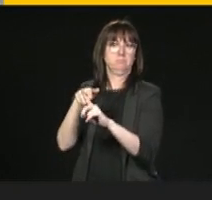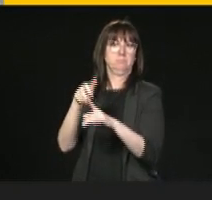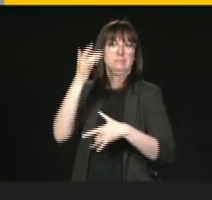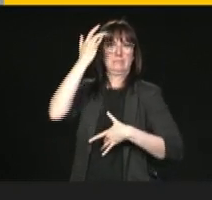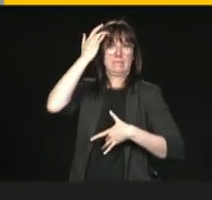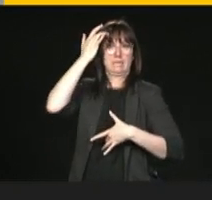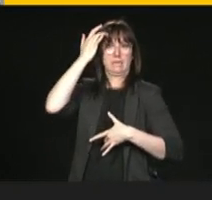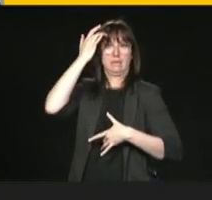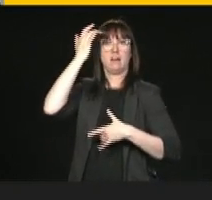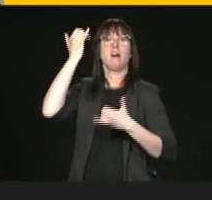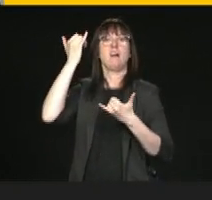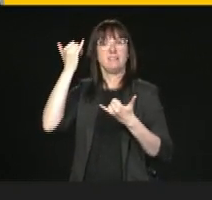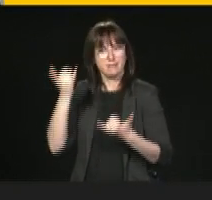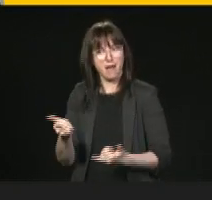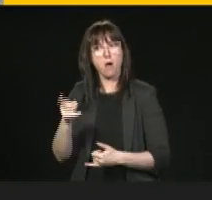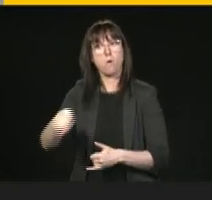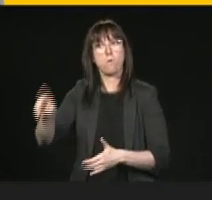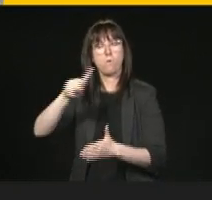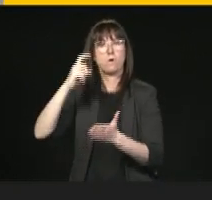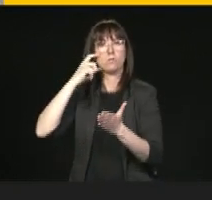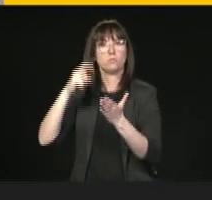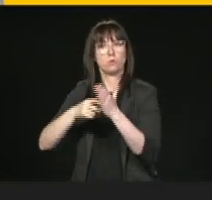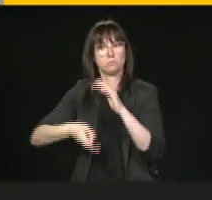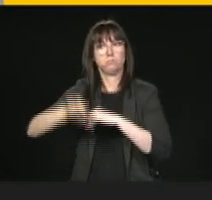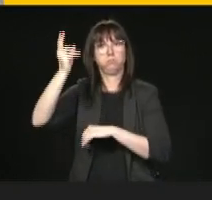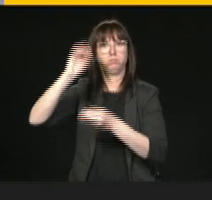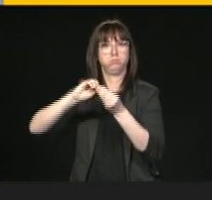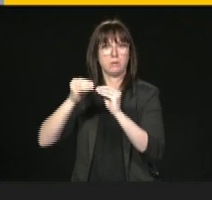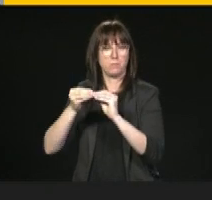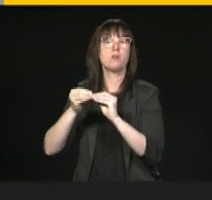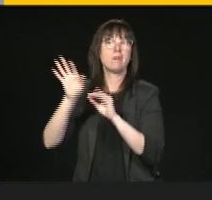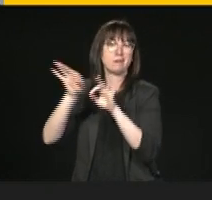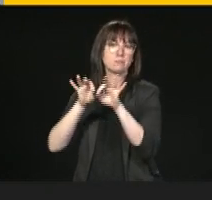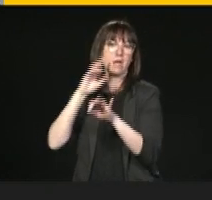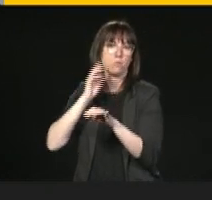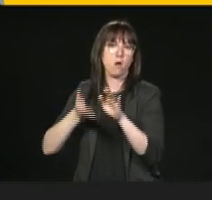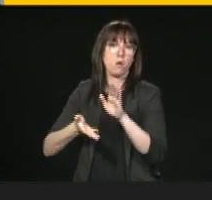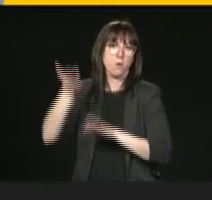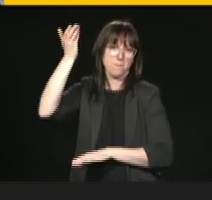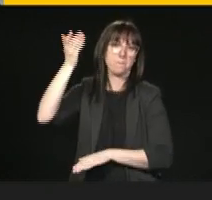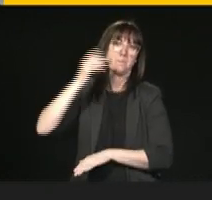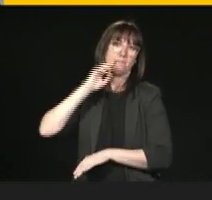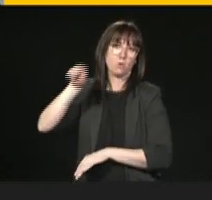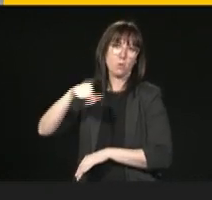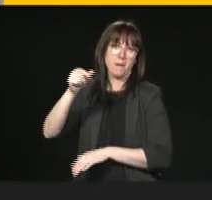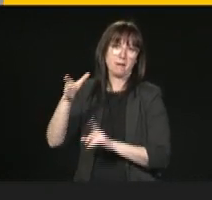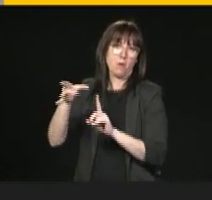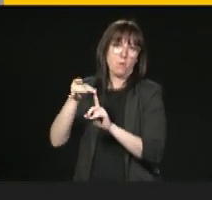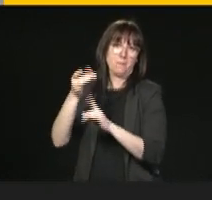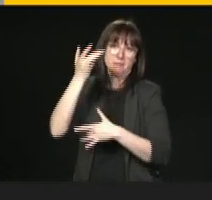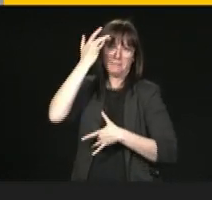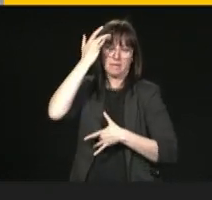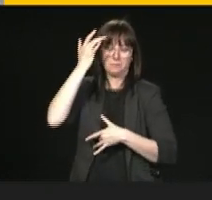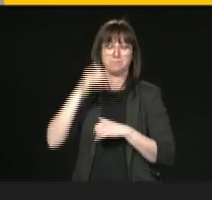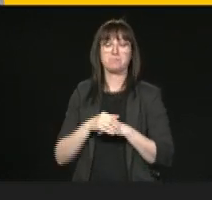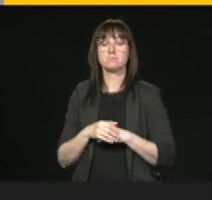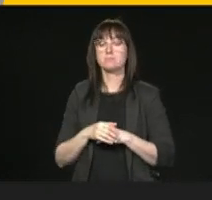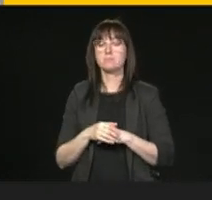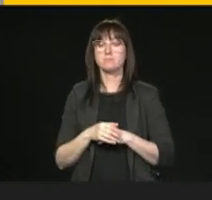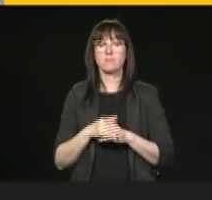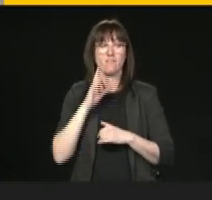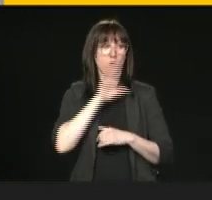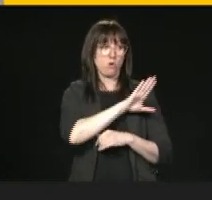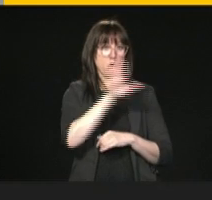that explains in part the spike of cases in Quebec. So in terms of the worst, as we know, Ontario had their March break a week